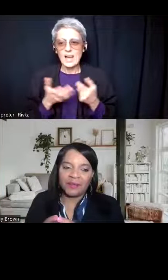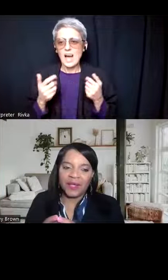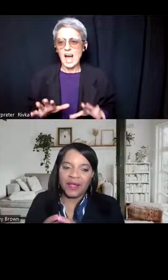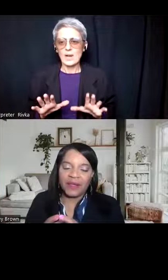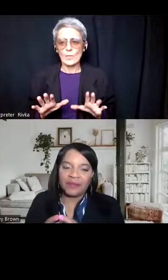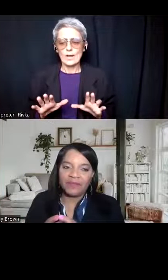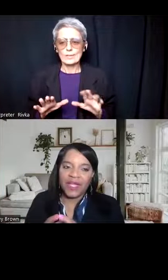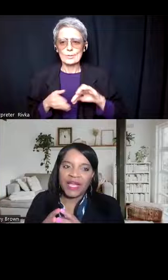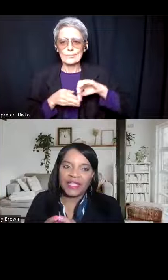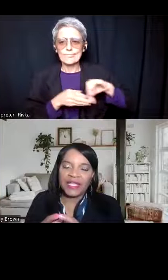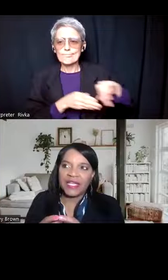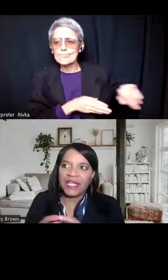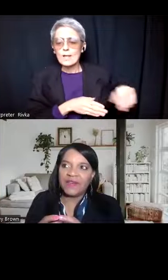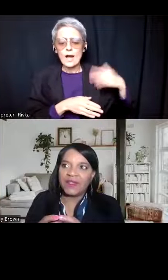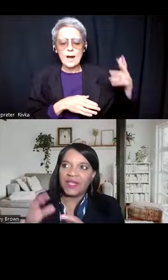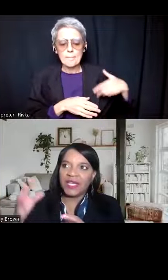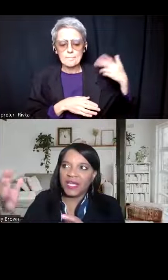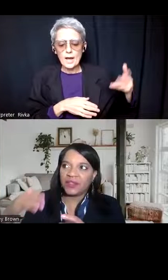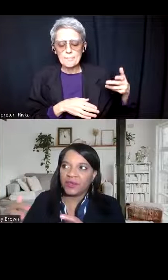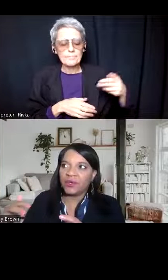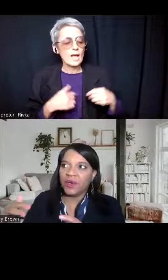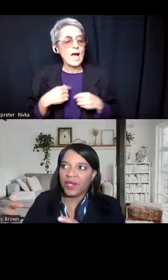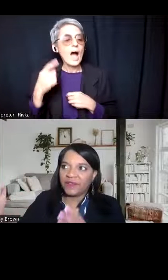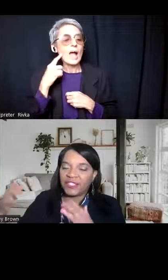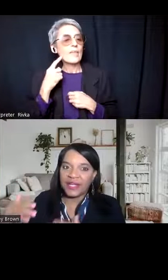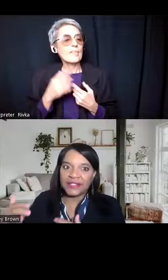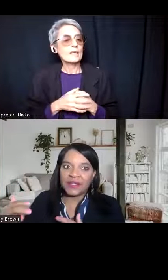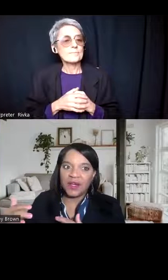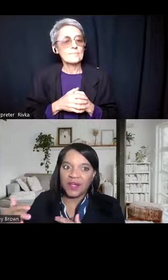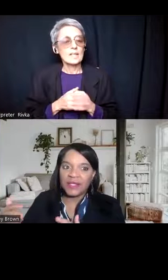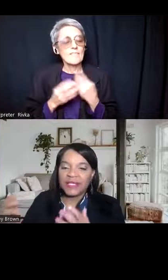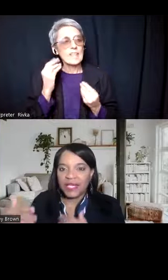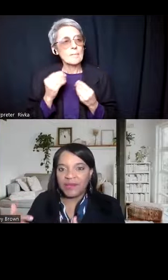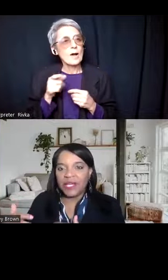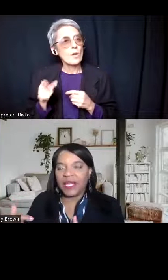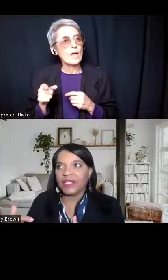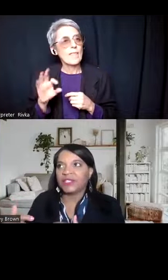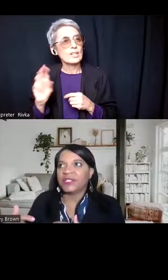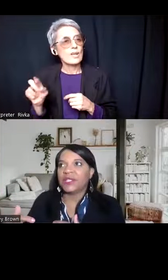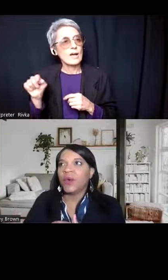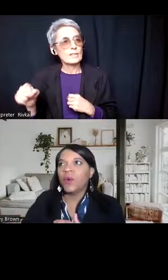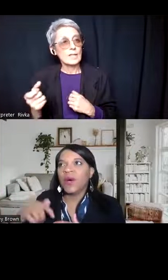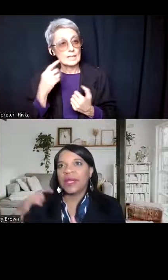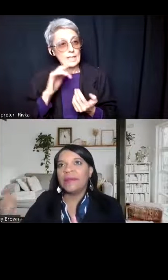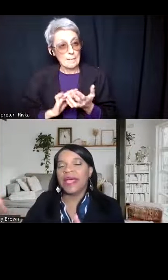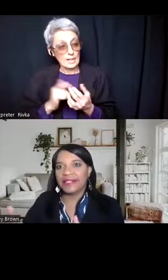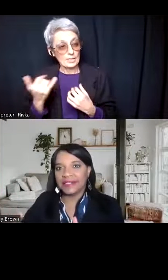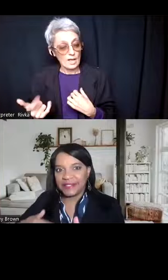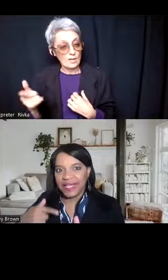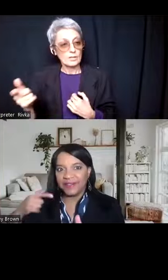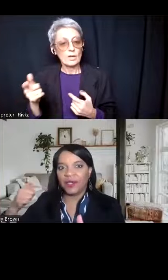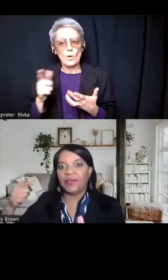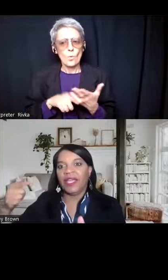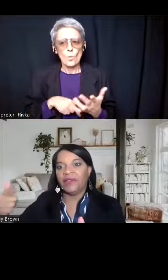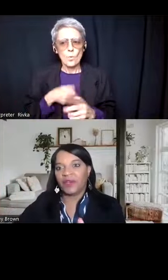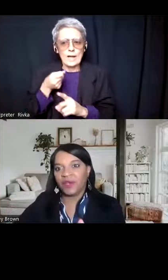out. I think even thinking through, okay, if a child is taking medications, what impact is